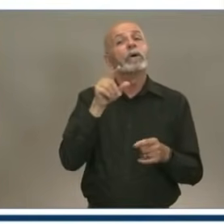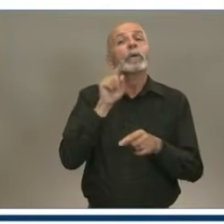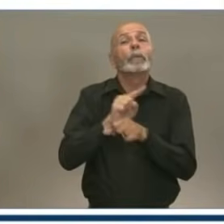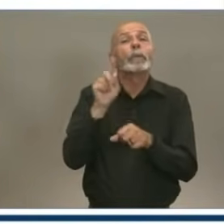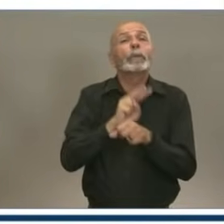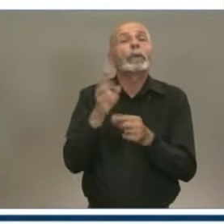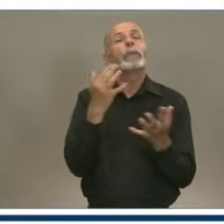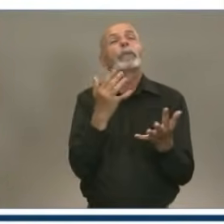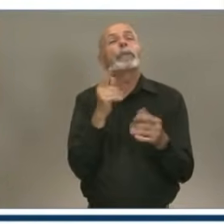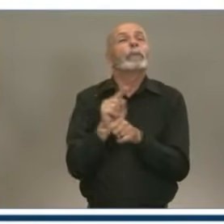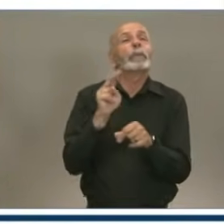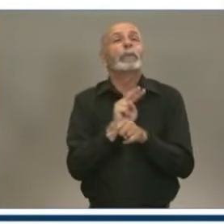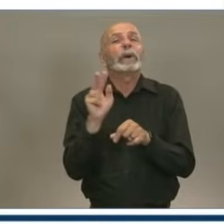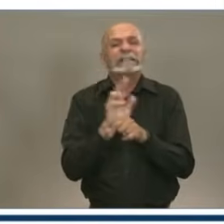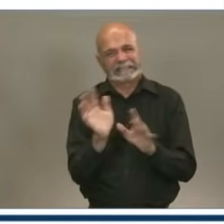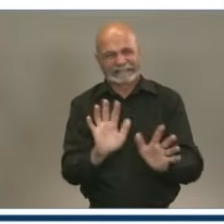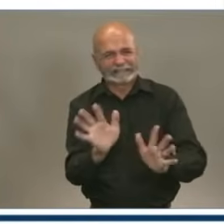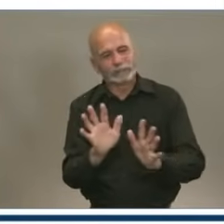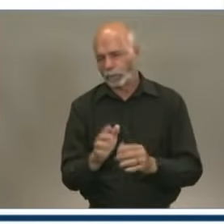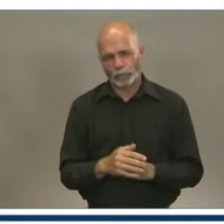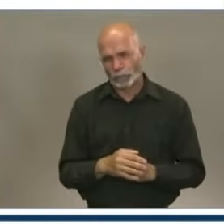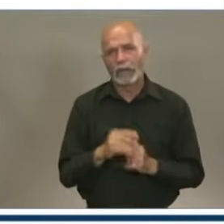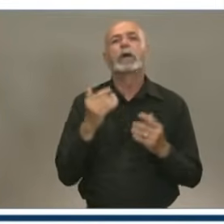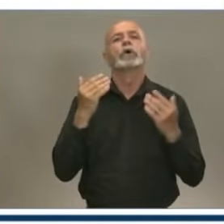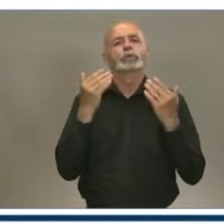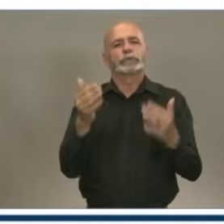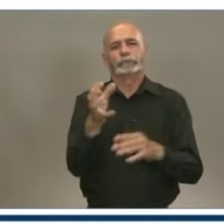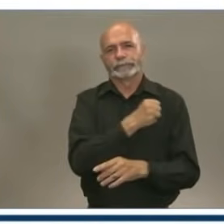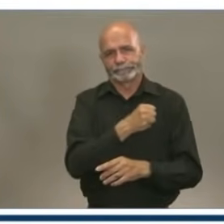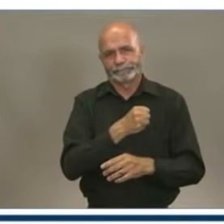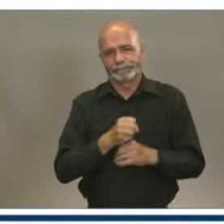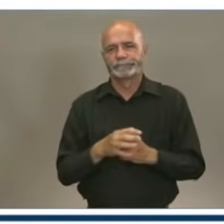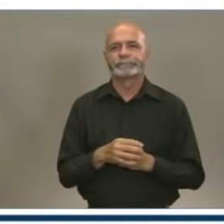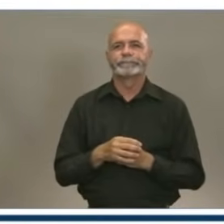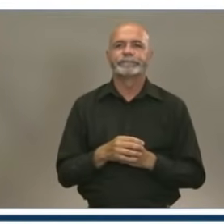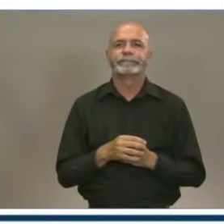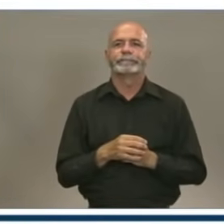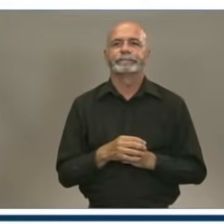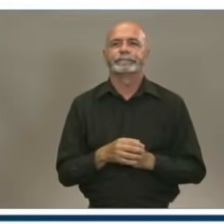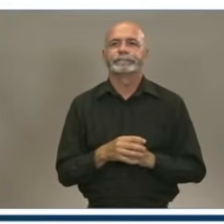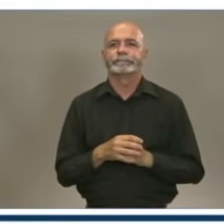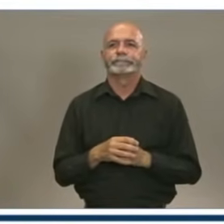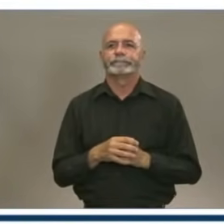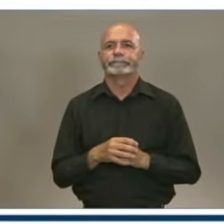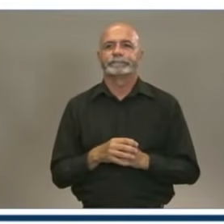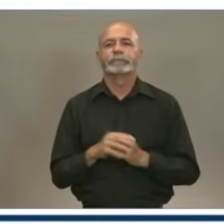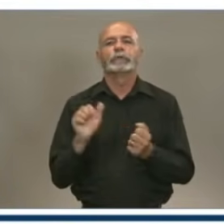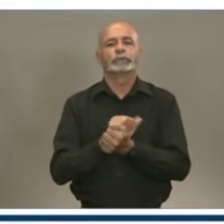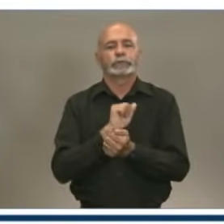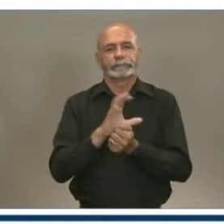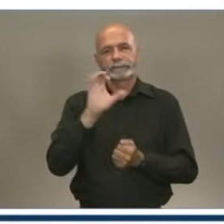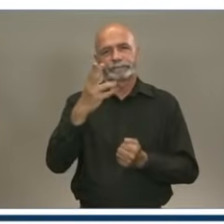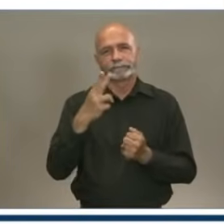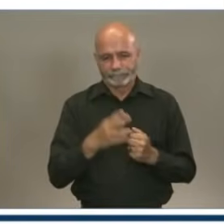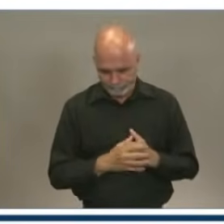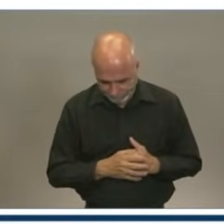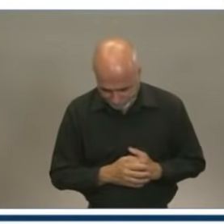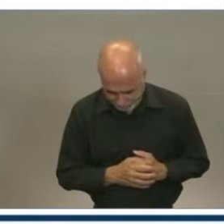Pfizer appointment. Take the first available one. Next, we'll go to the Chronicle Herald, Stephen Cook. Stephen?